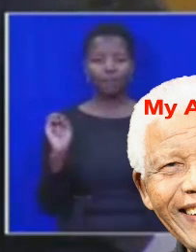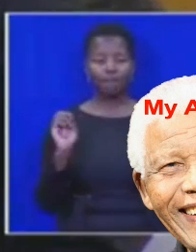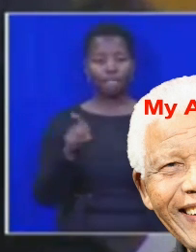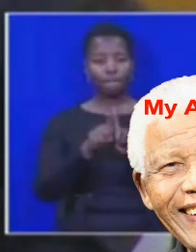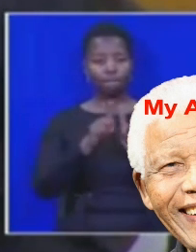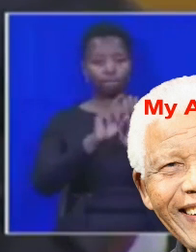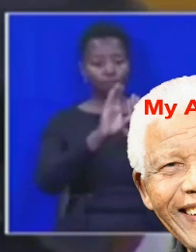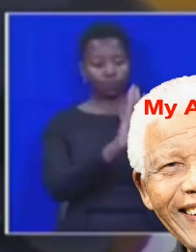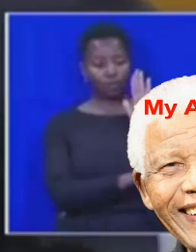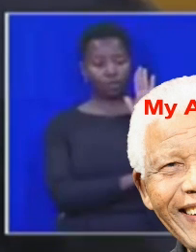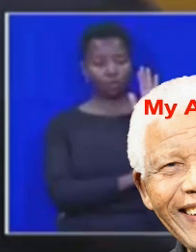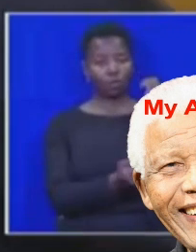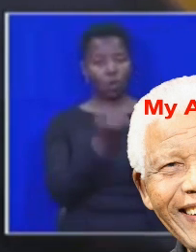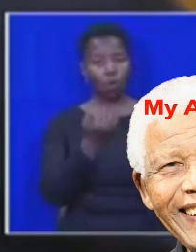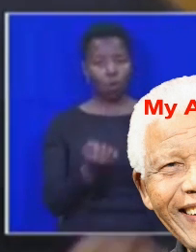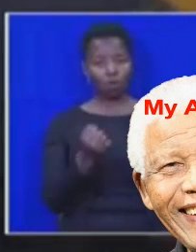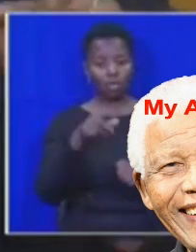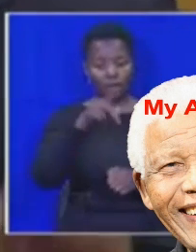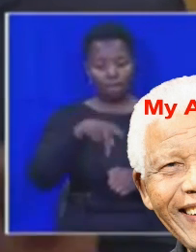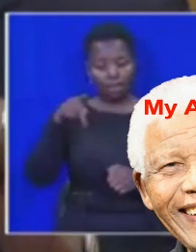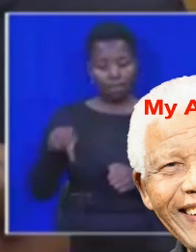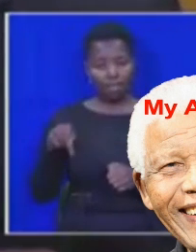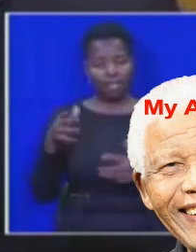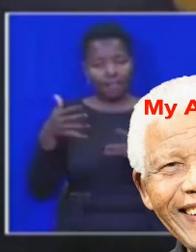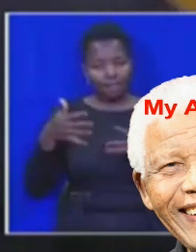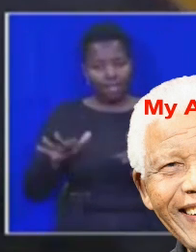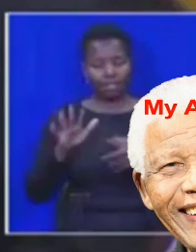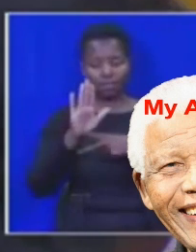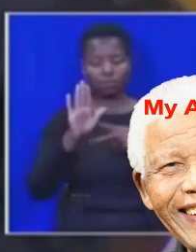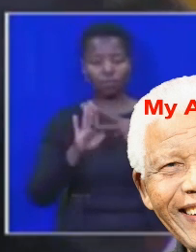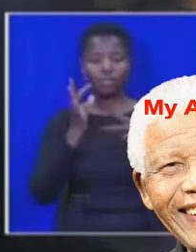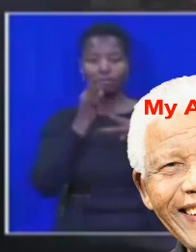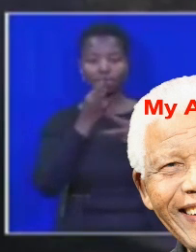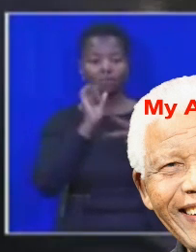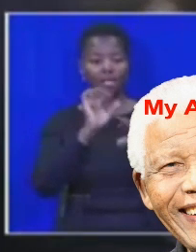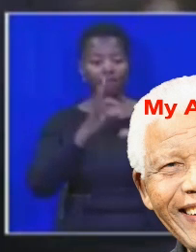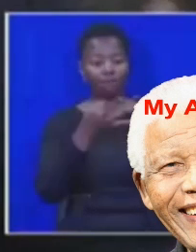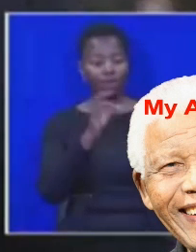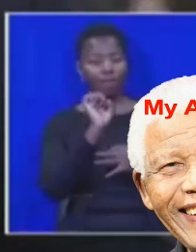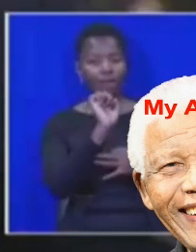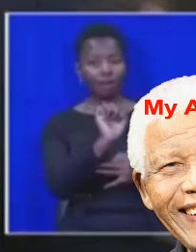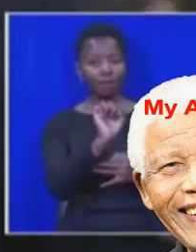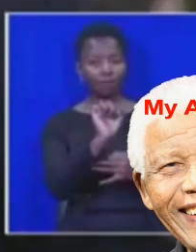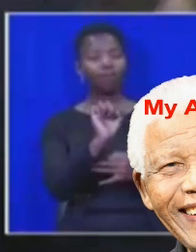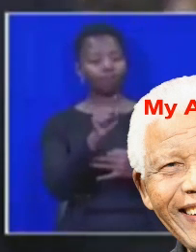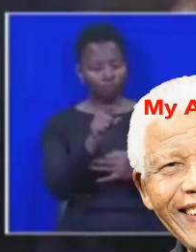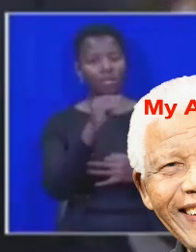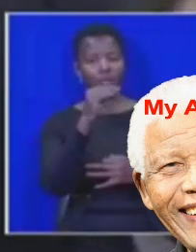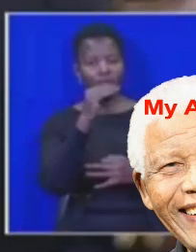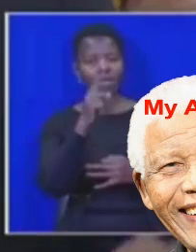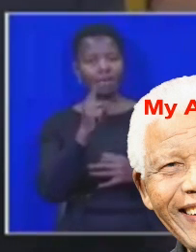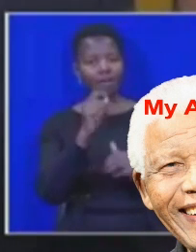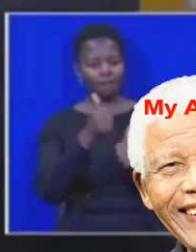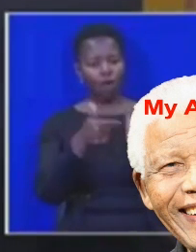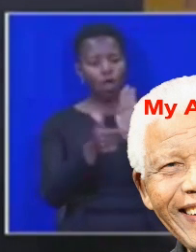Constitutional Court and the Public Protector have both said that your family has unduly benefited from